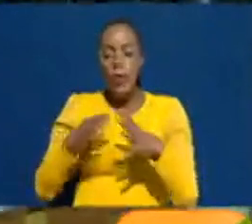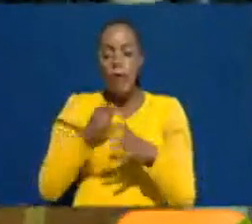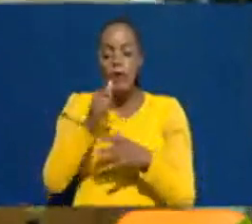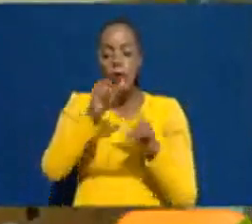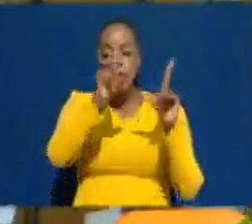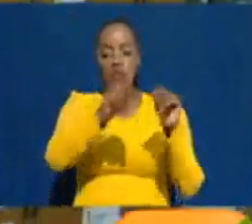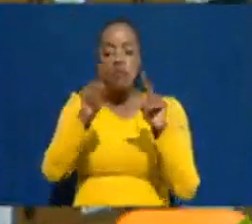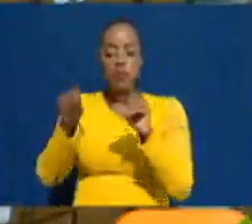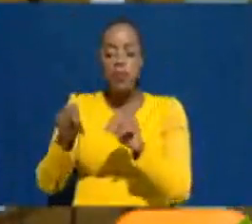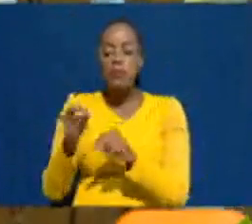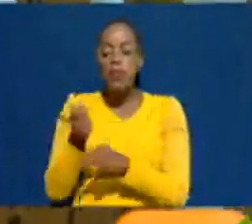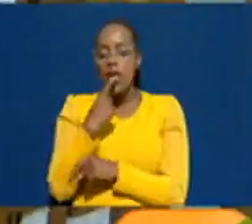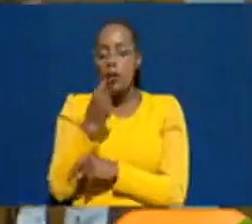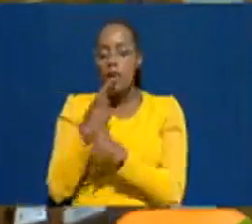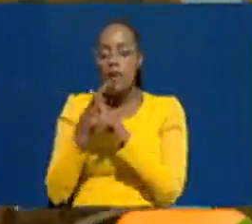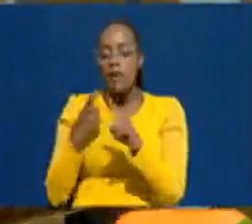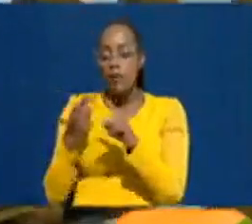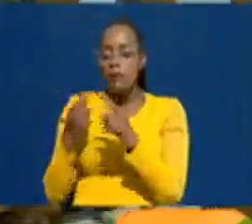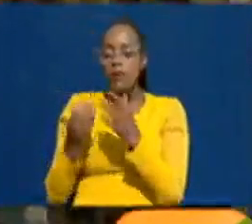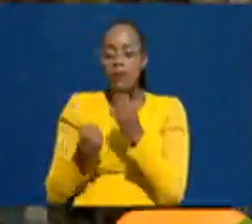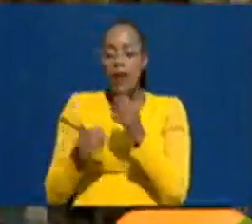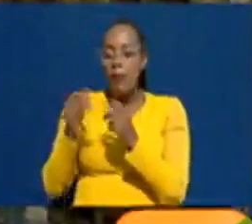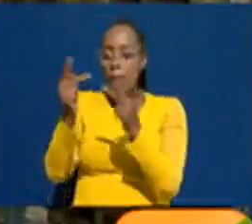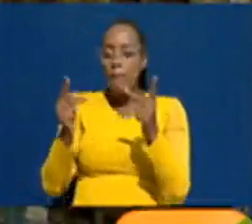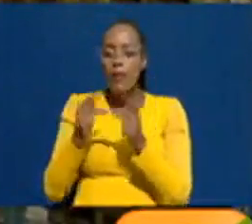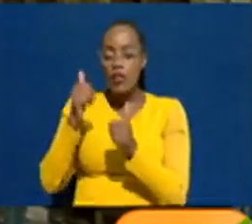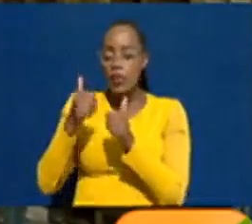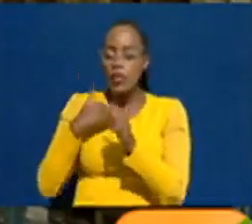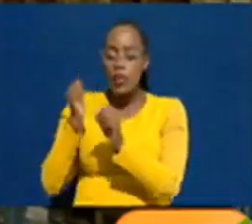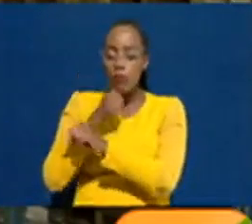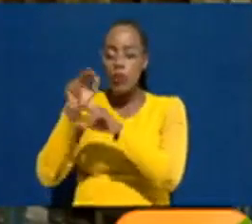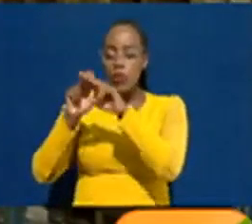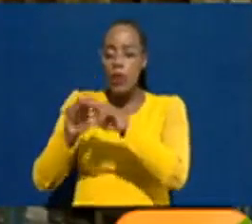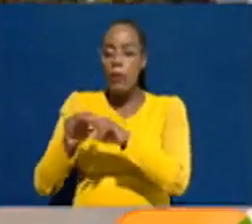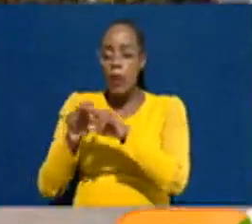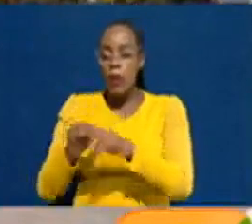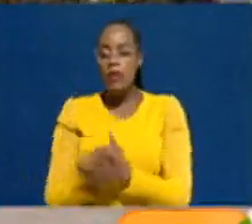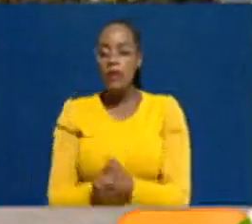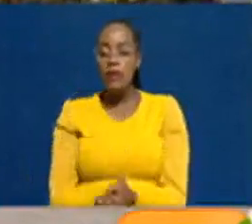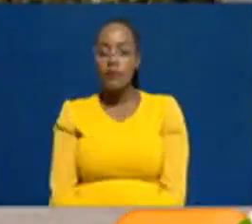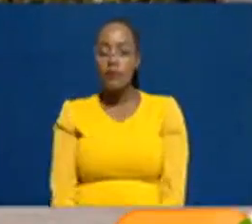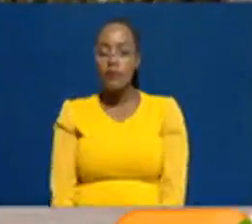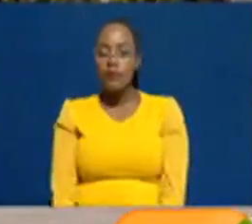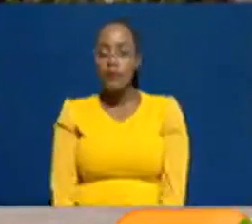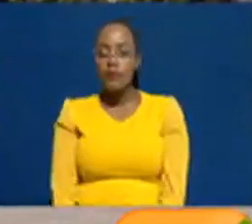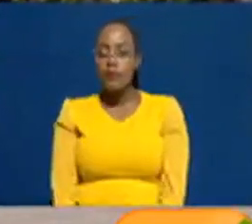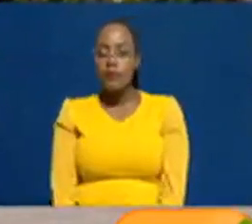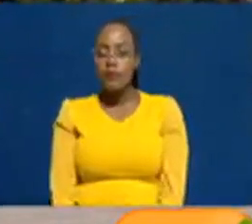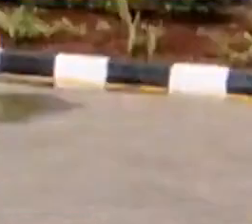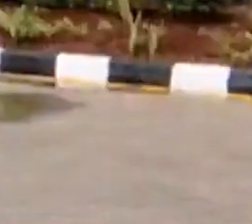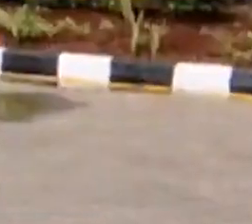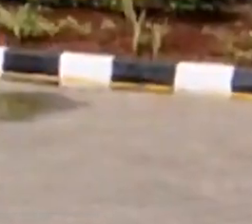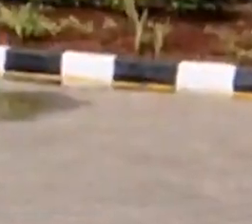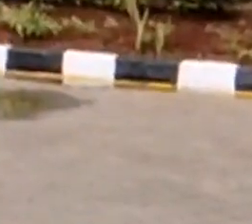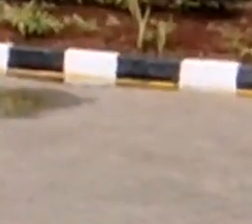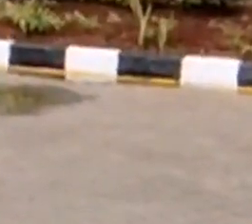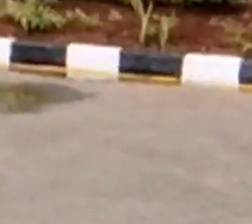cheap medicines from unreliable sources. Serfine Achieng Ouma, Citizen TV.